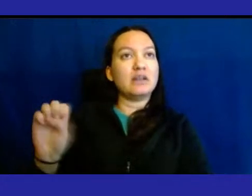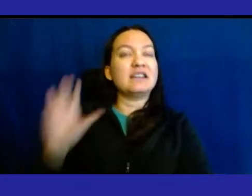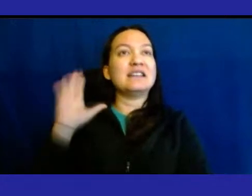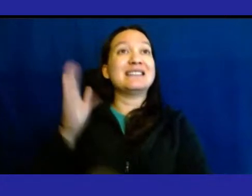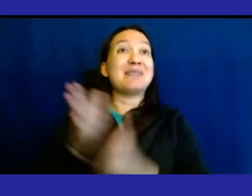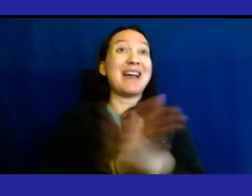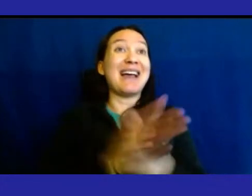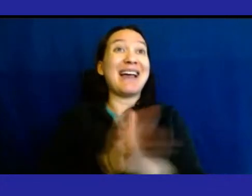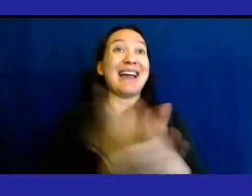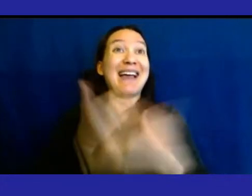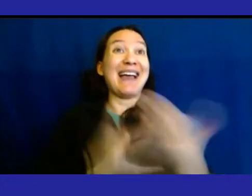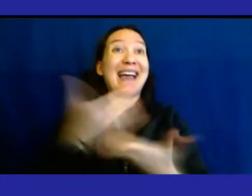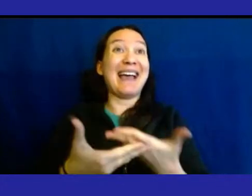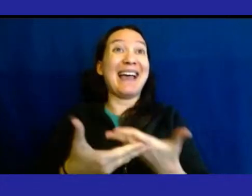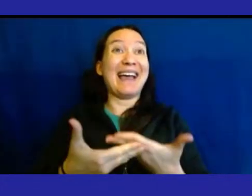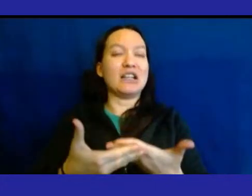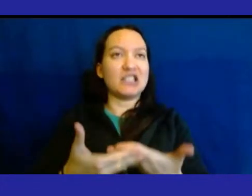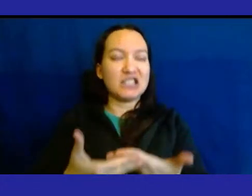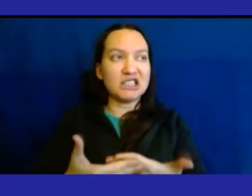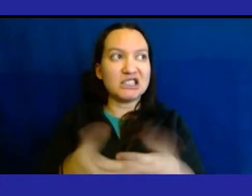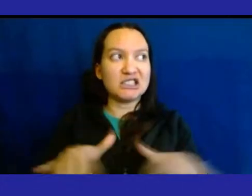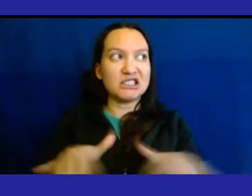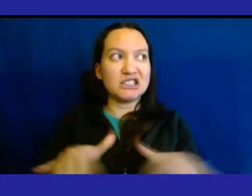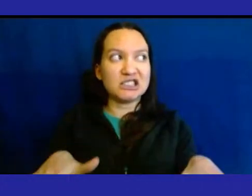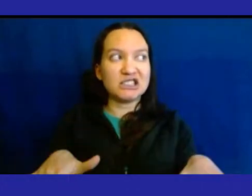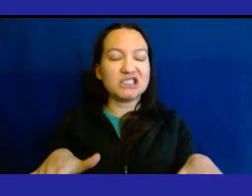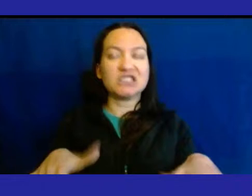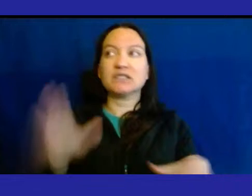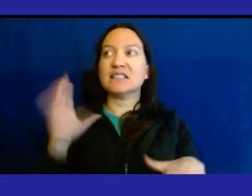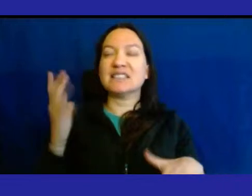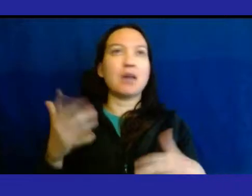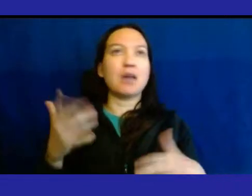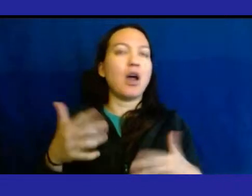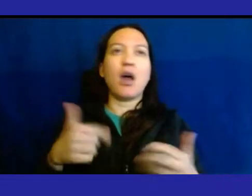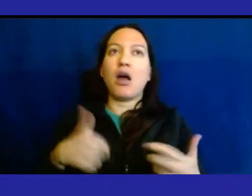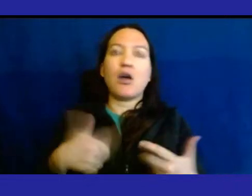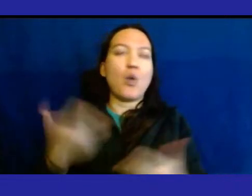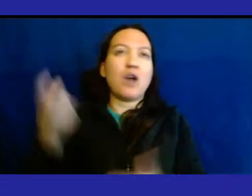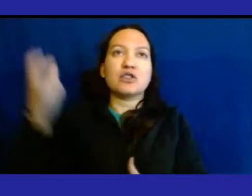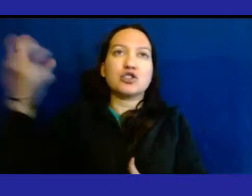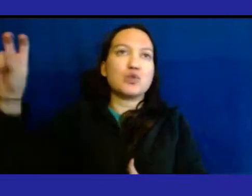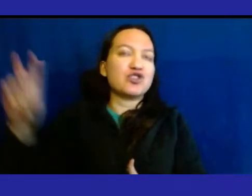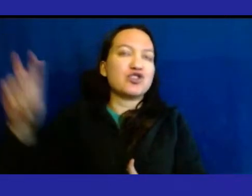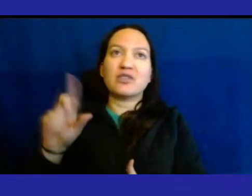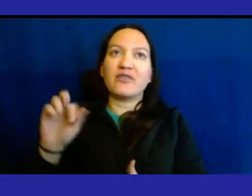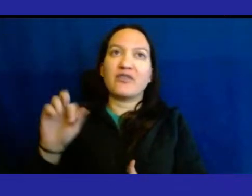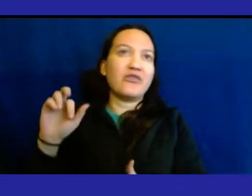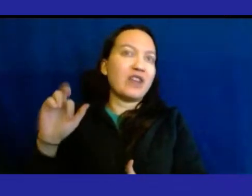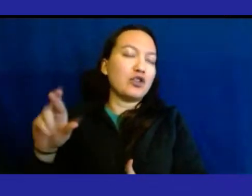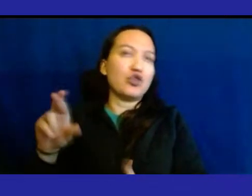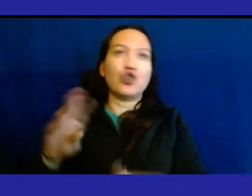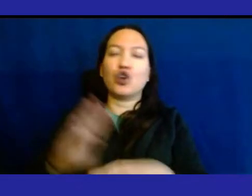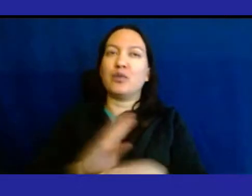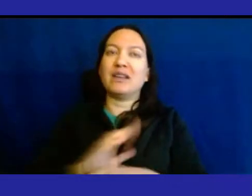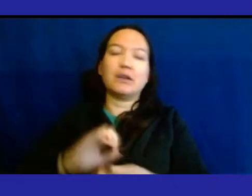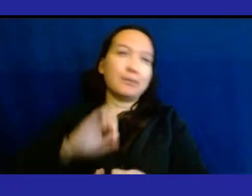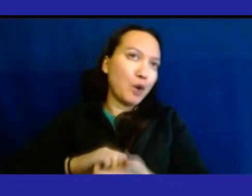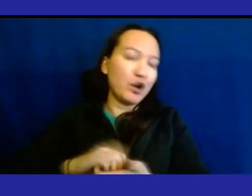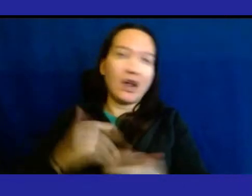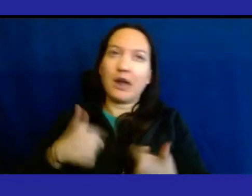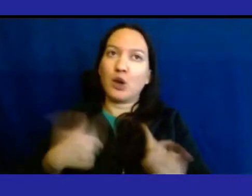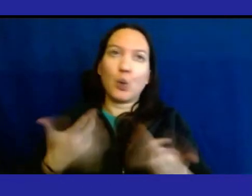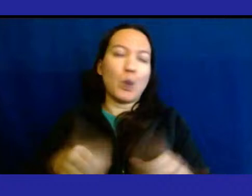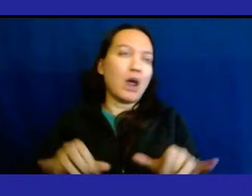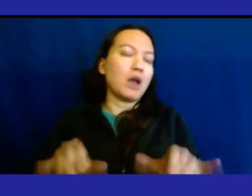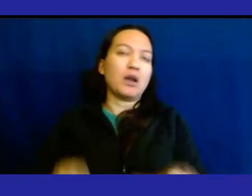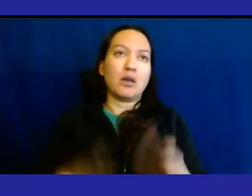or maybe the momentum, but the lack of wanting to switch vendors when we're dealing with our business partners internally. So that really helps.